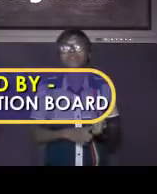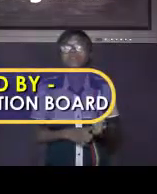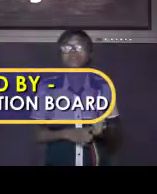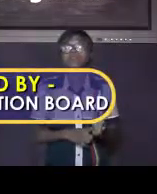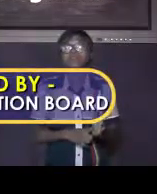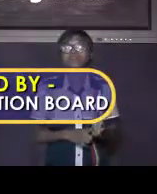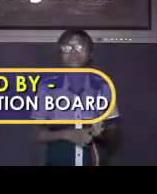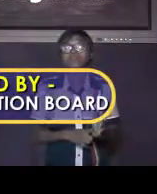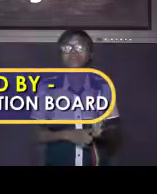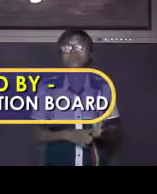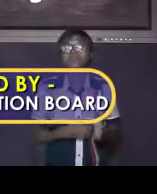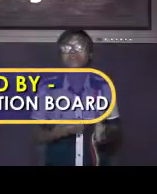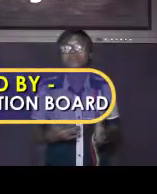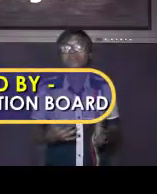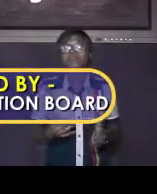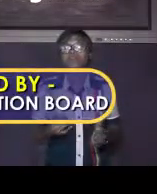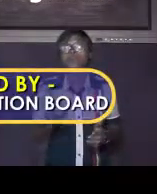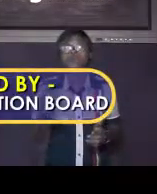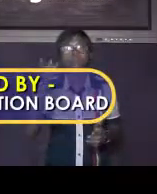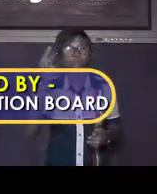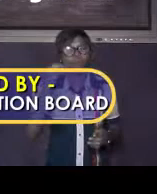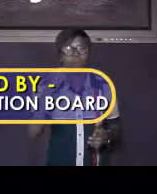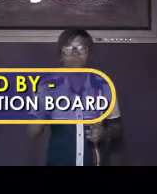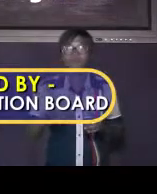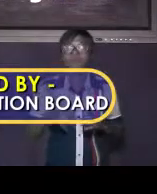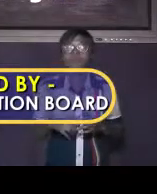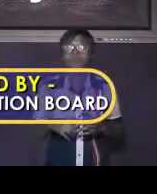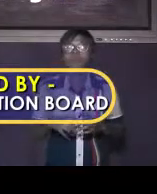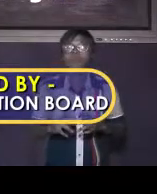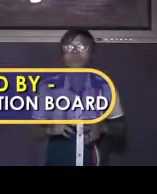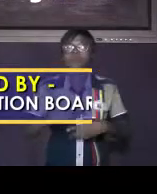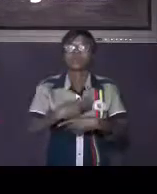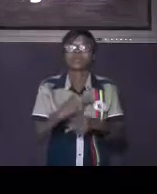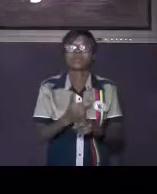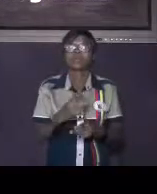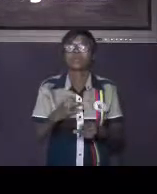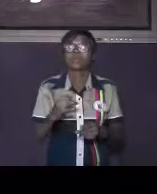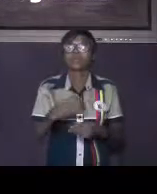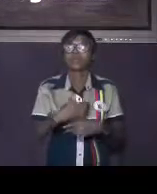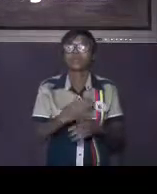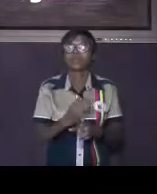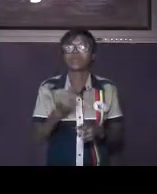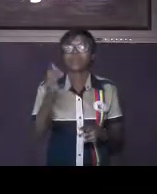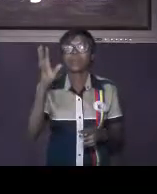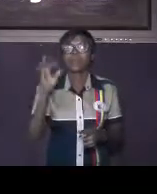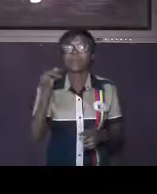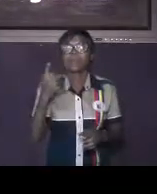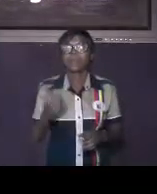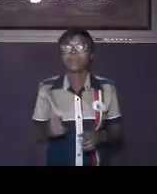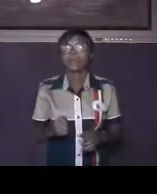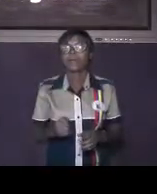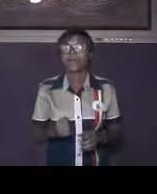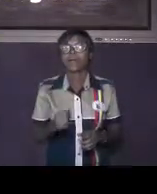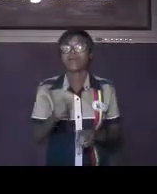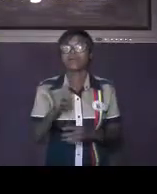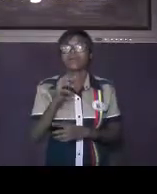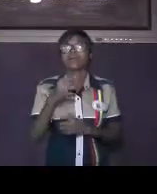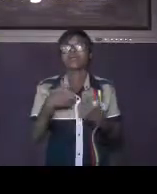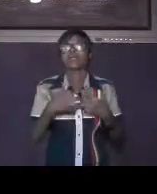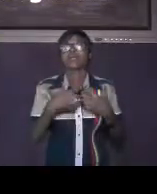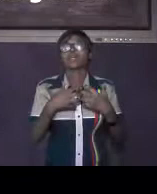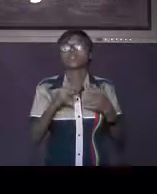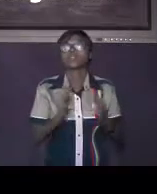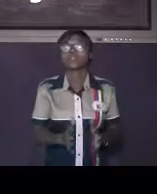this invention was invented by engineer Ndubuisi Ekekwe in trying to make that